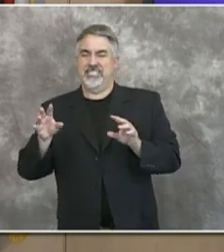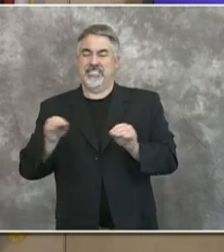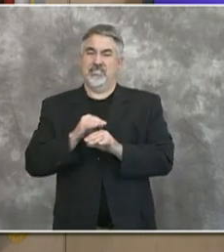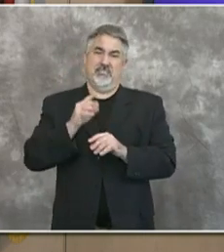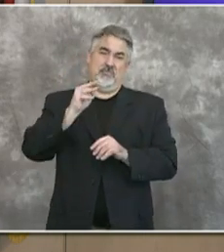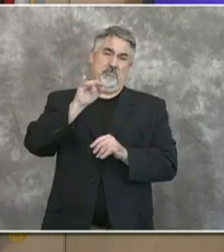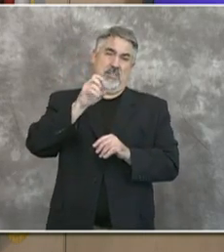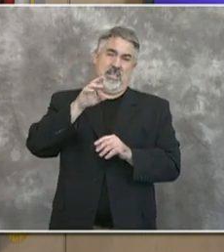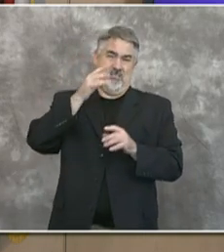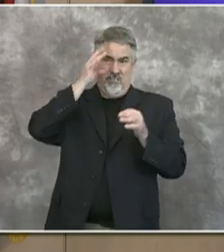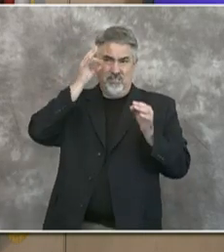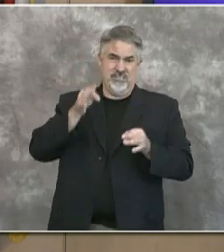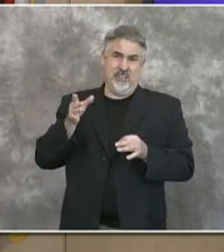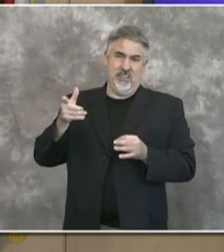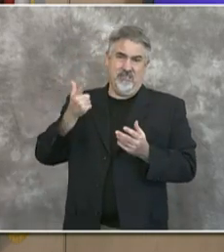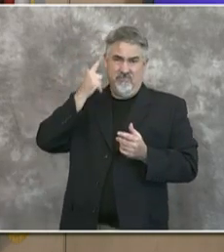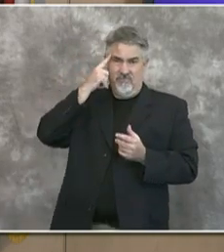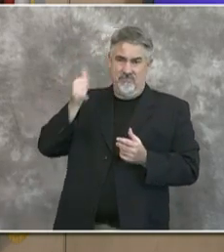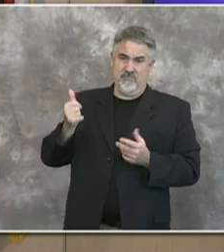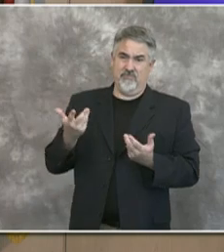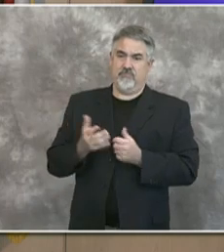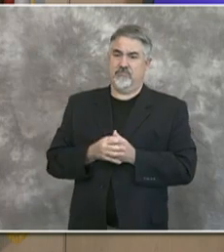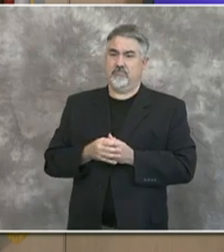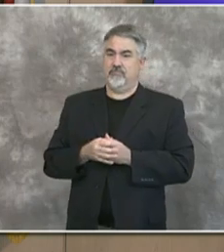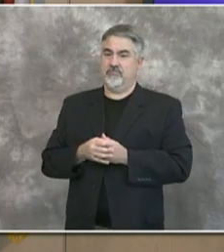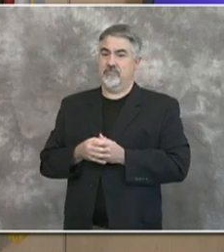it's okay to get in the water, to swim, to kayak, to paddleboard, to surf,